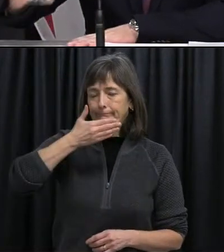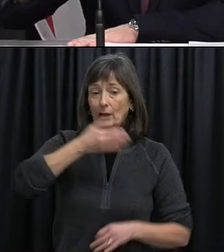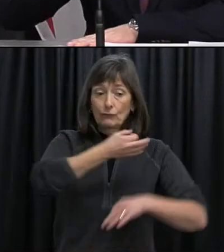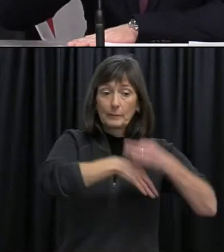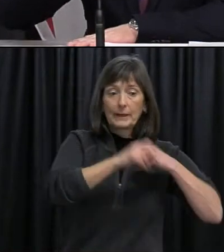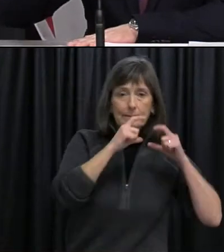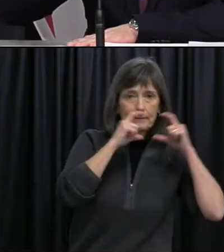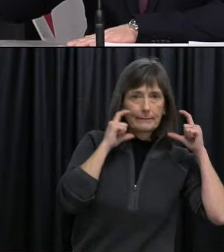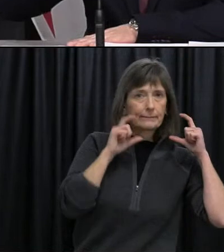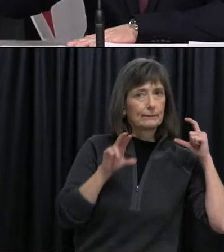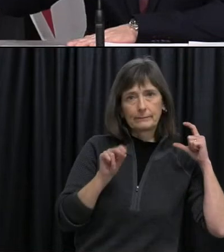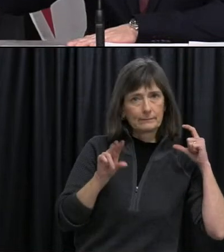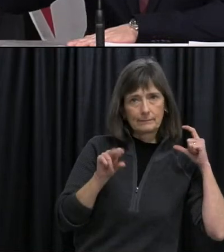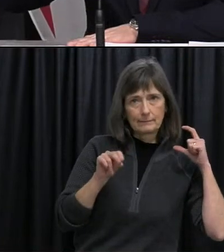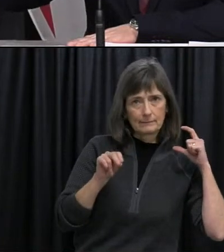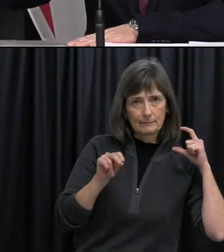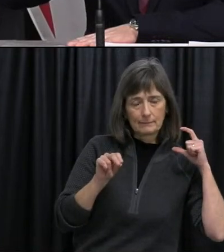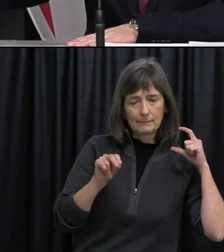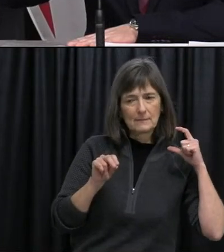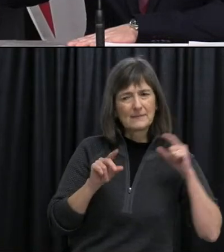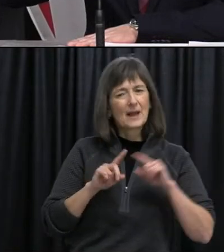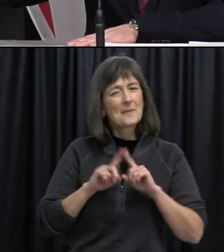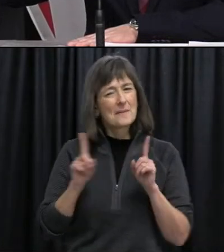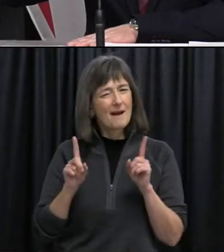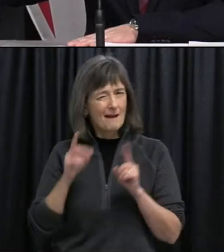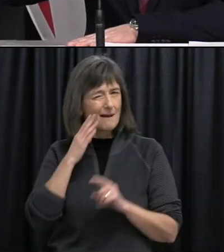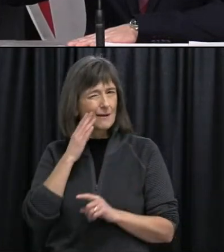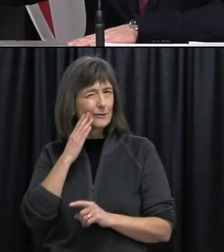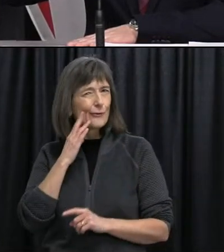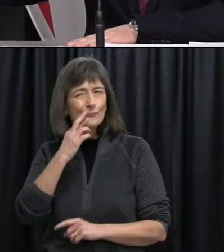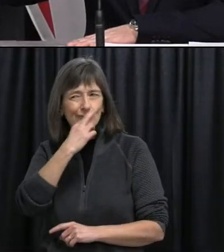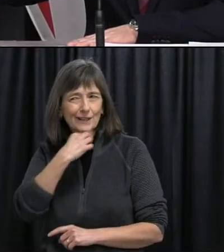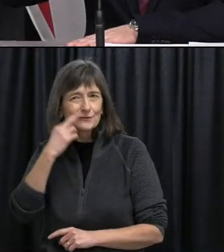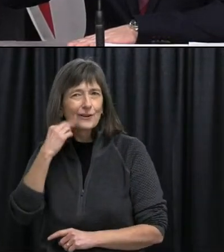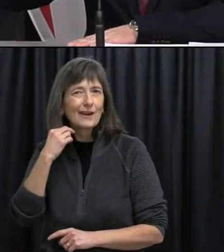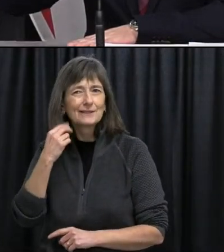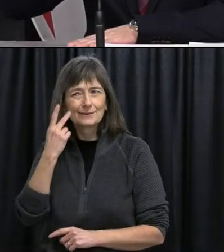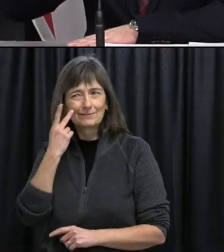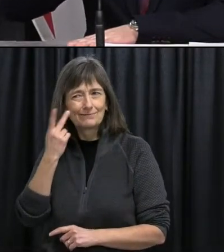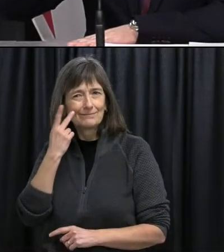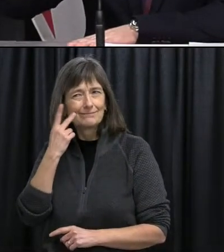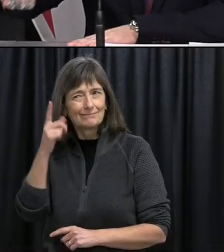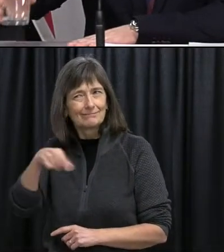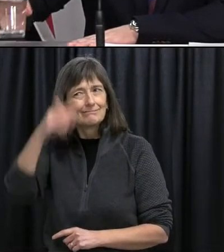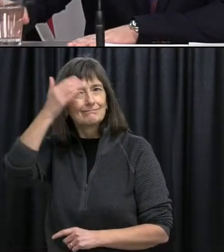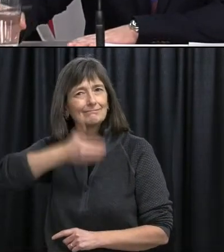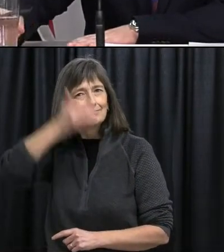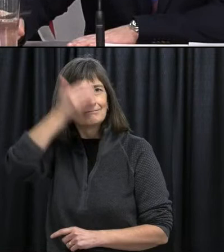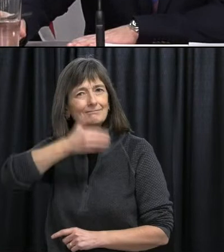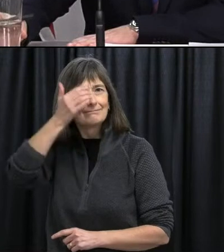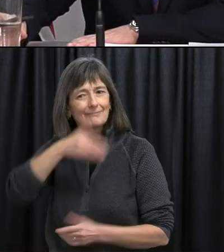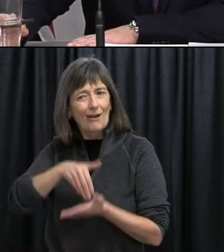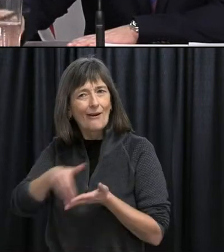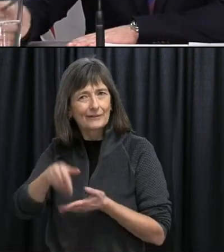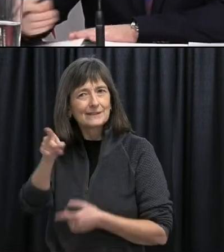alternative. Yet I know a lot of people, for example, in restaurants, servers, for example, have been wearing those quite